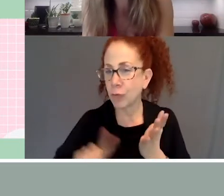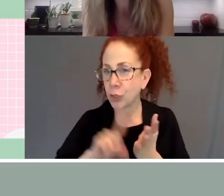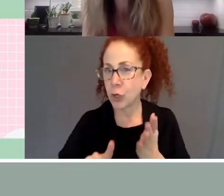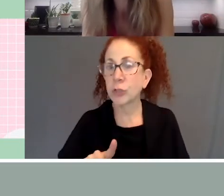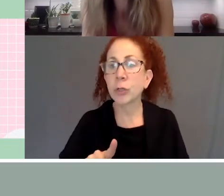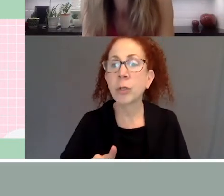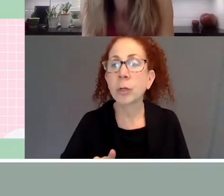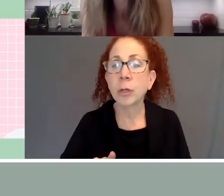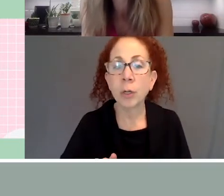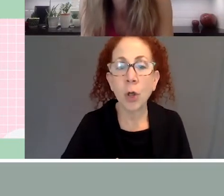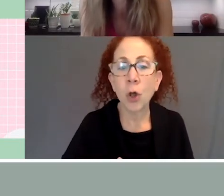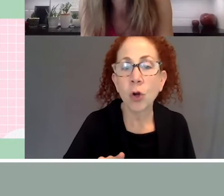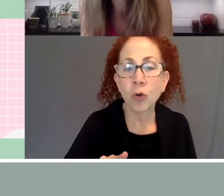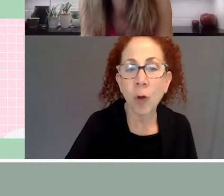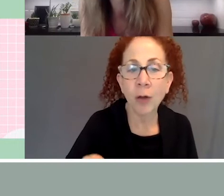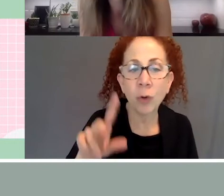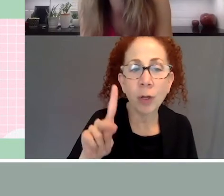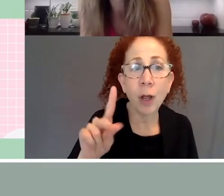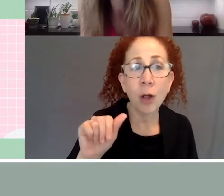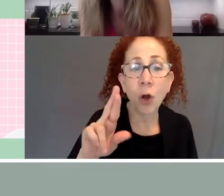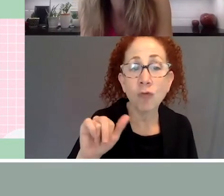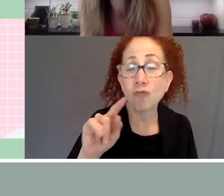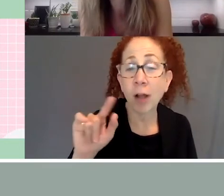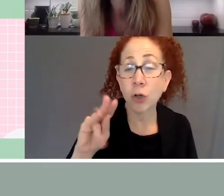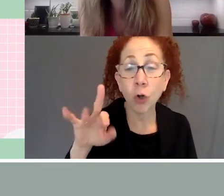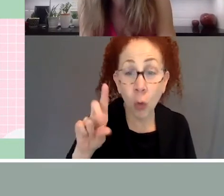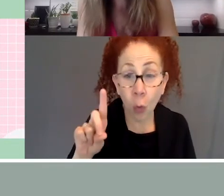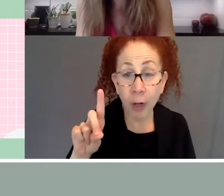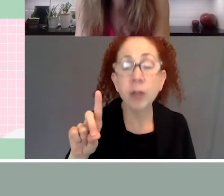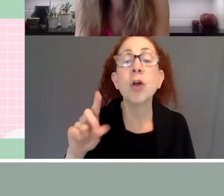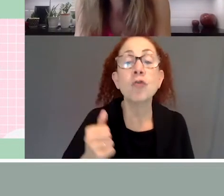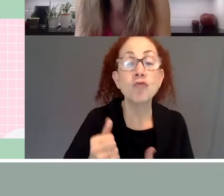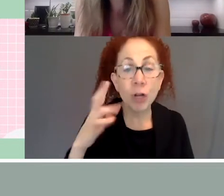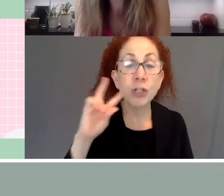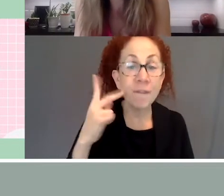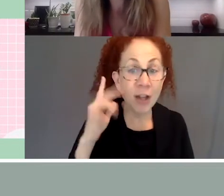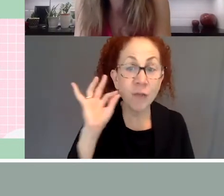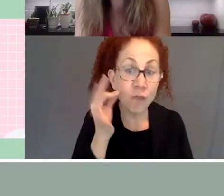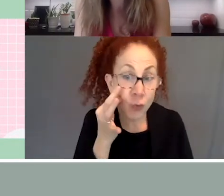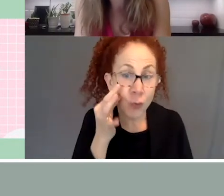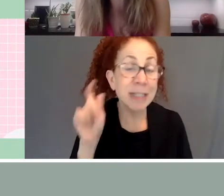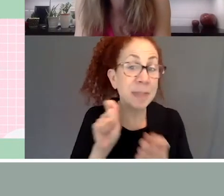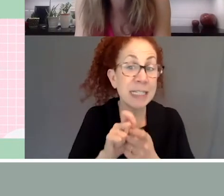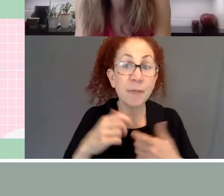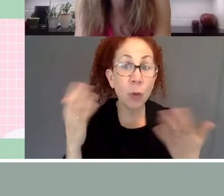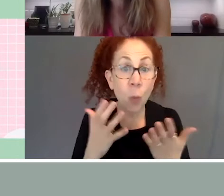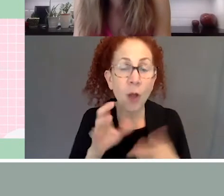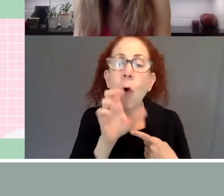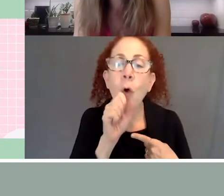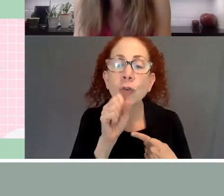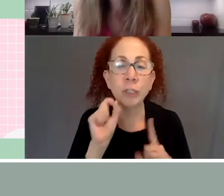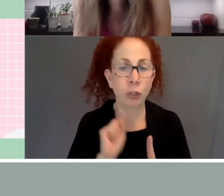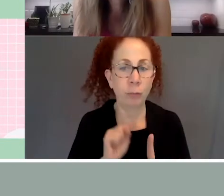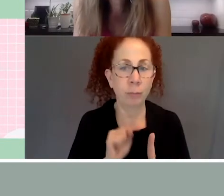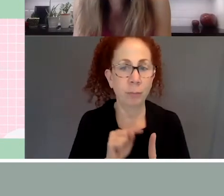those carotenoid-rich veggies and fruits, but mostly veggies. So what I mean specifically, they're orange.